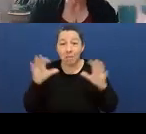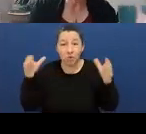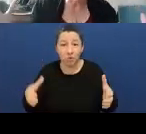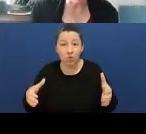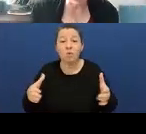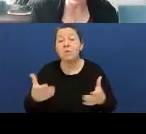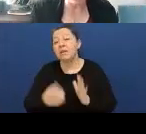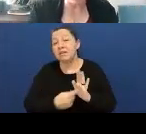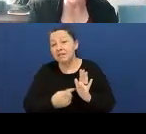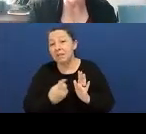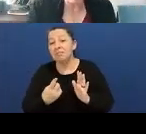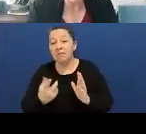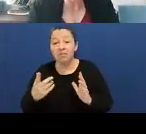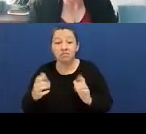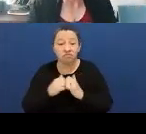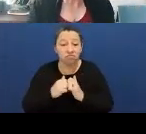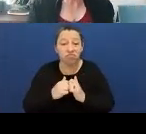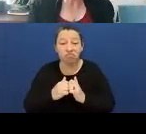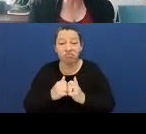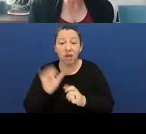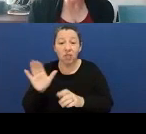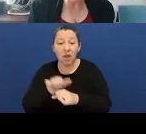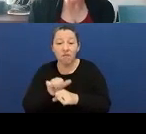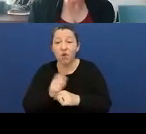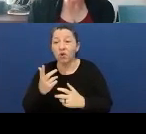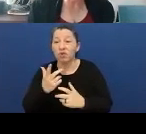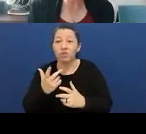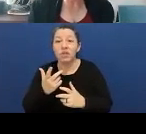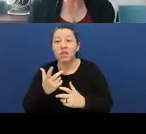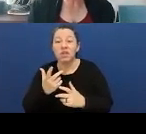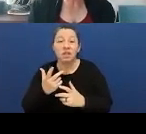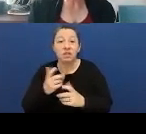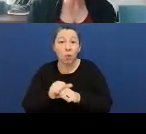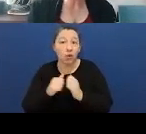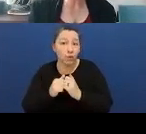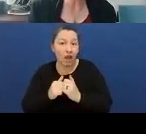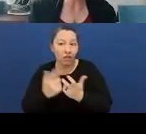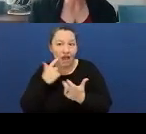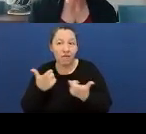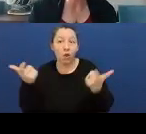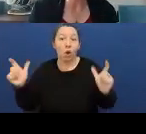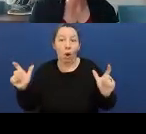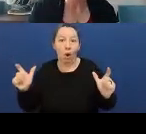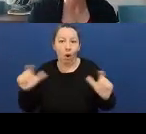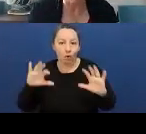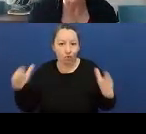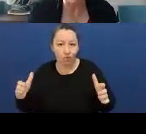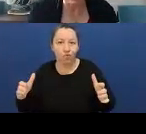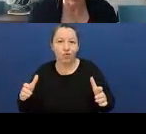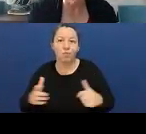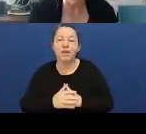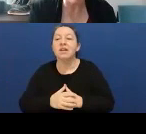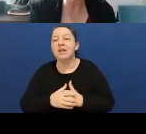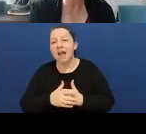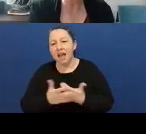and grow into a larger group of raiders, but really like they are infrequent and they're probably like groups of 20